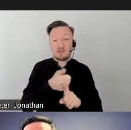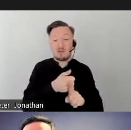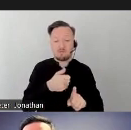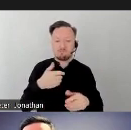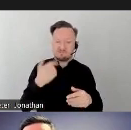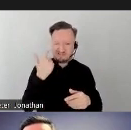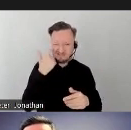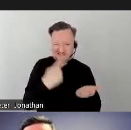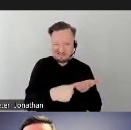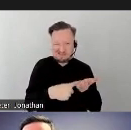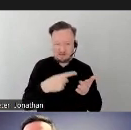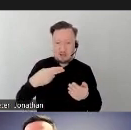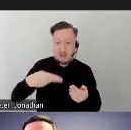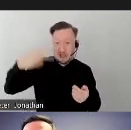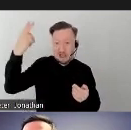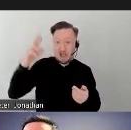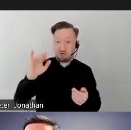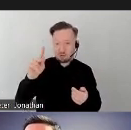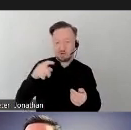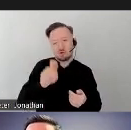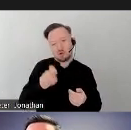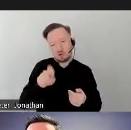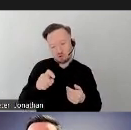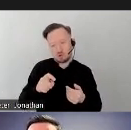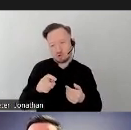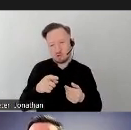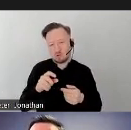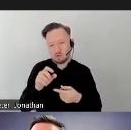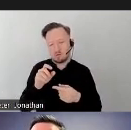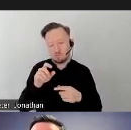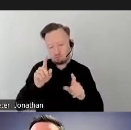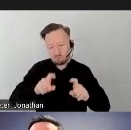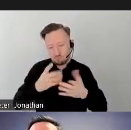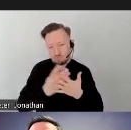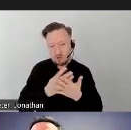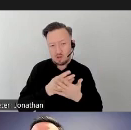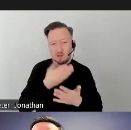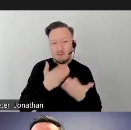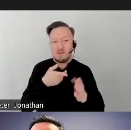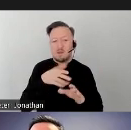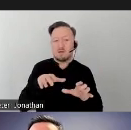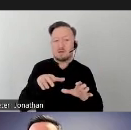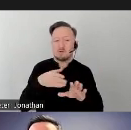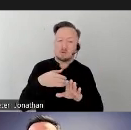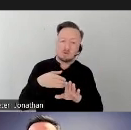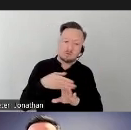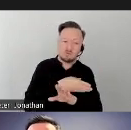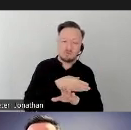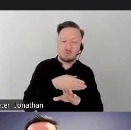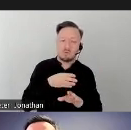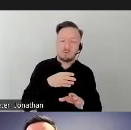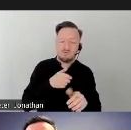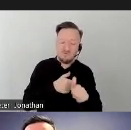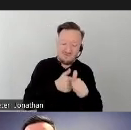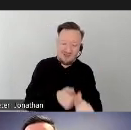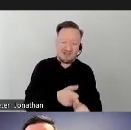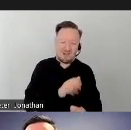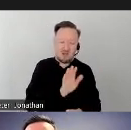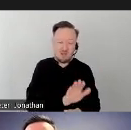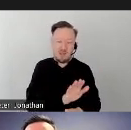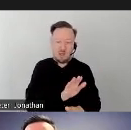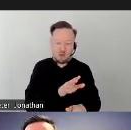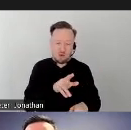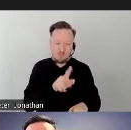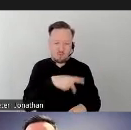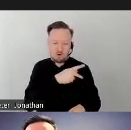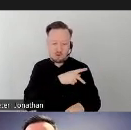previously should also get screening. These individuals should have their screening done based on their personalized risk factors,